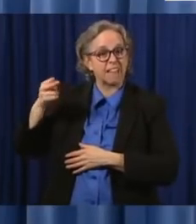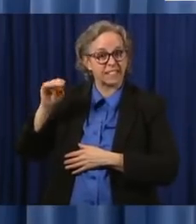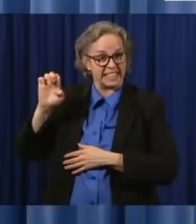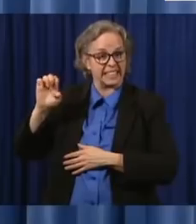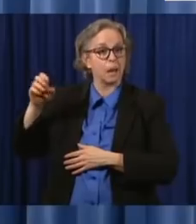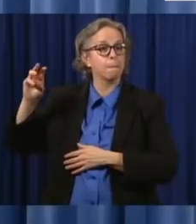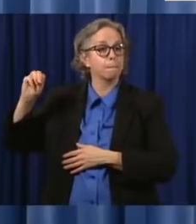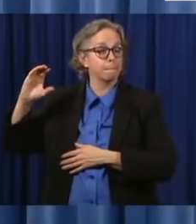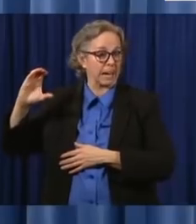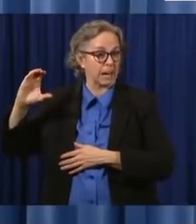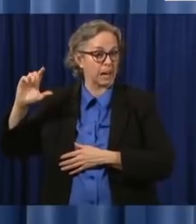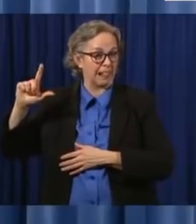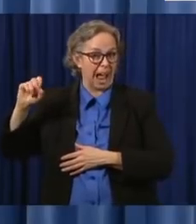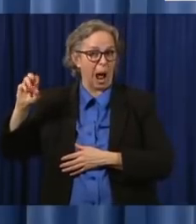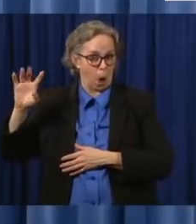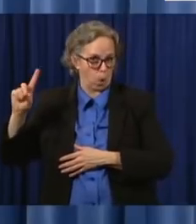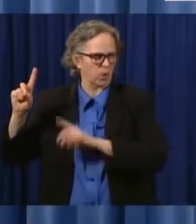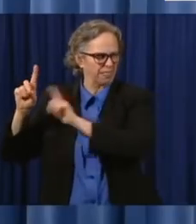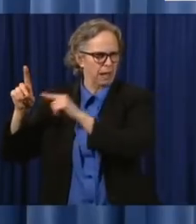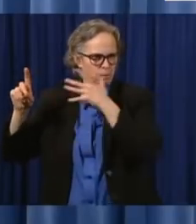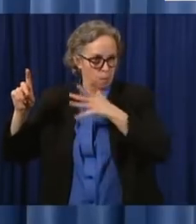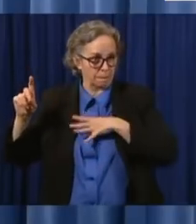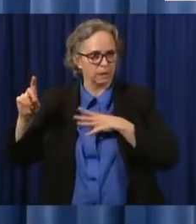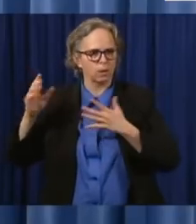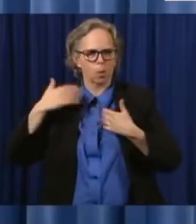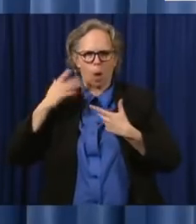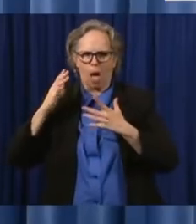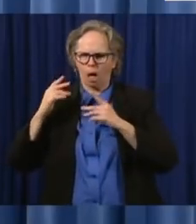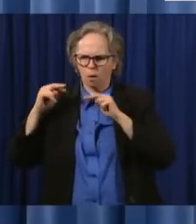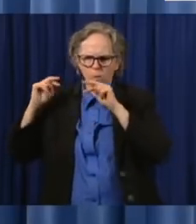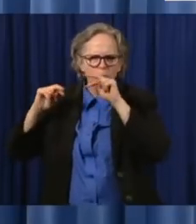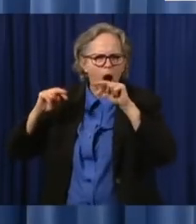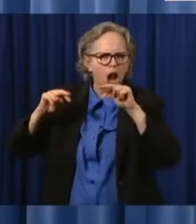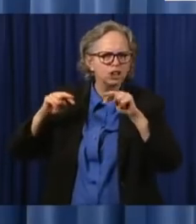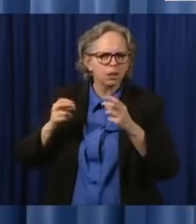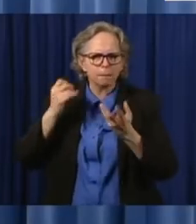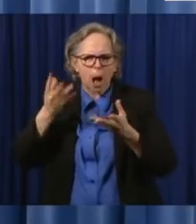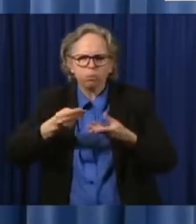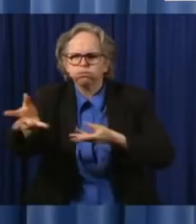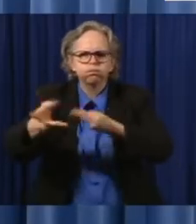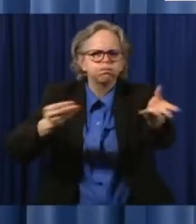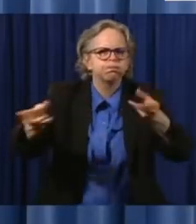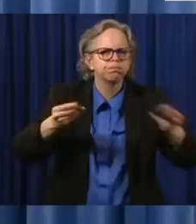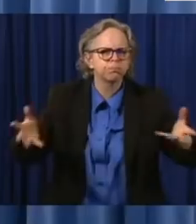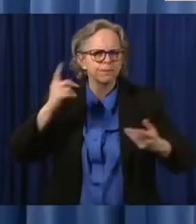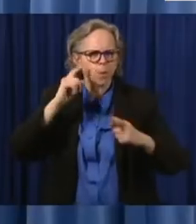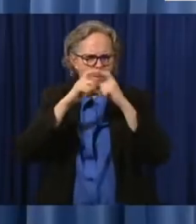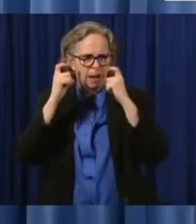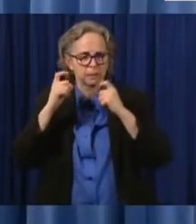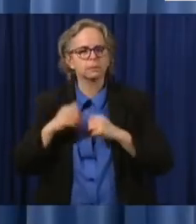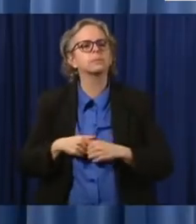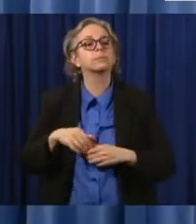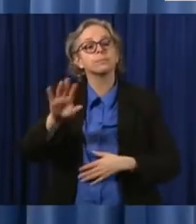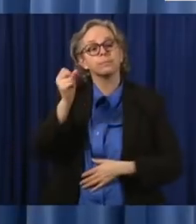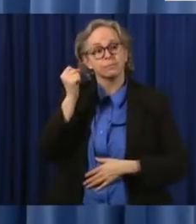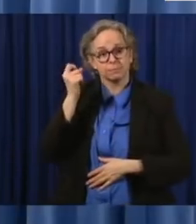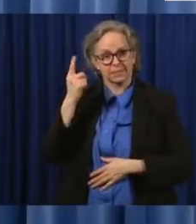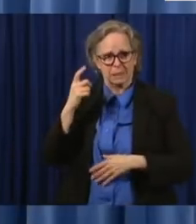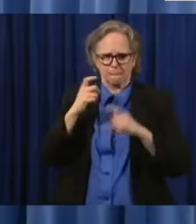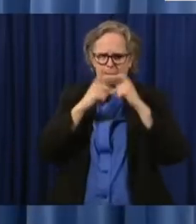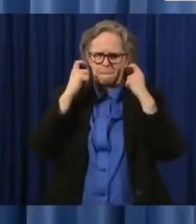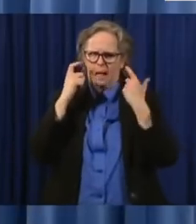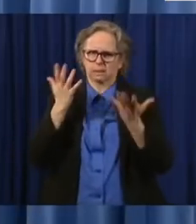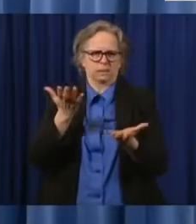Ohio businesses throughout the state. As Dr. Acton and our team of experts have said, these face coverings